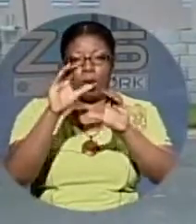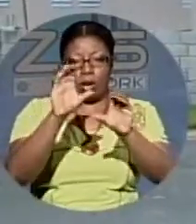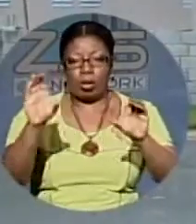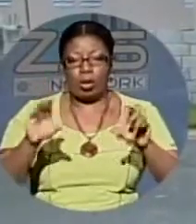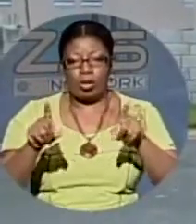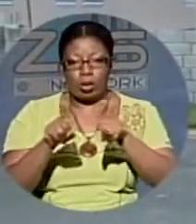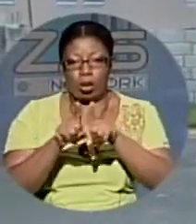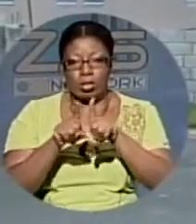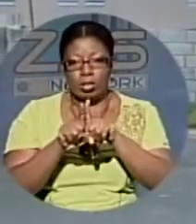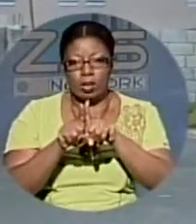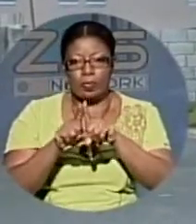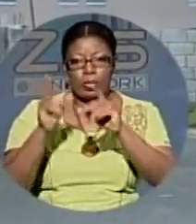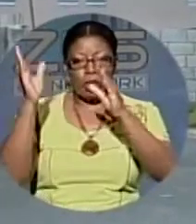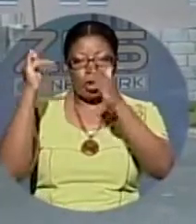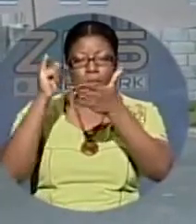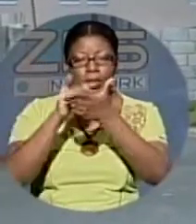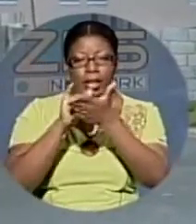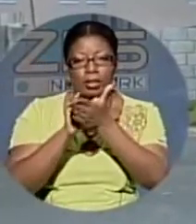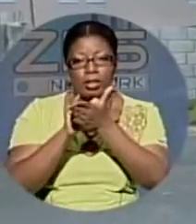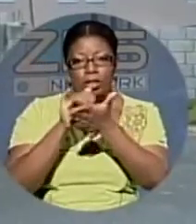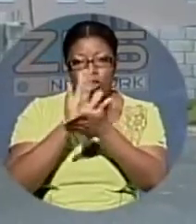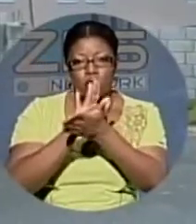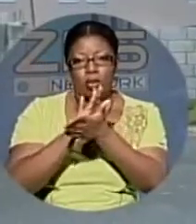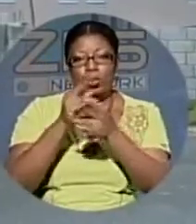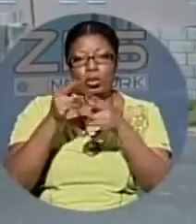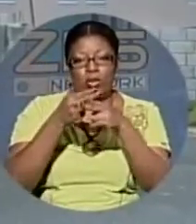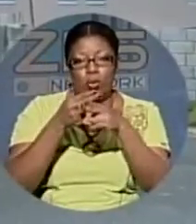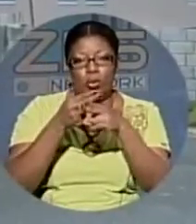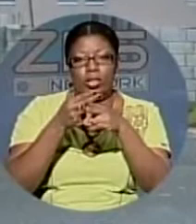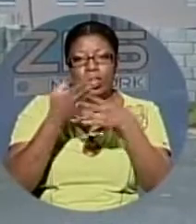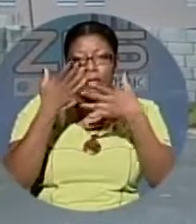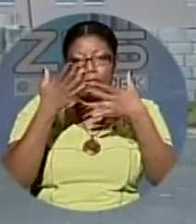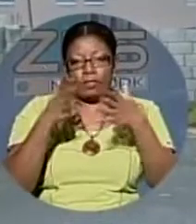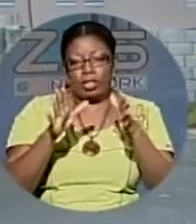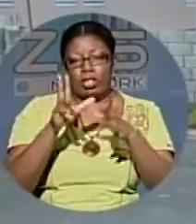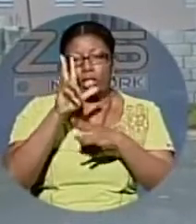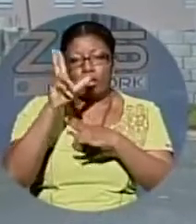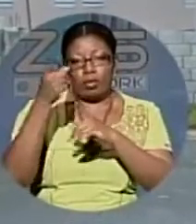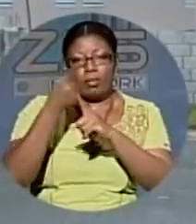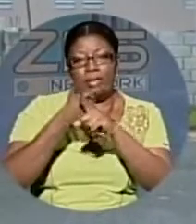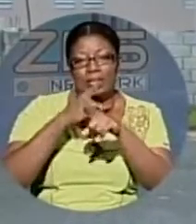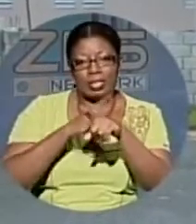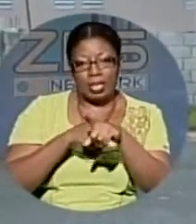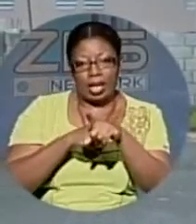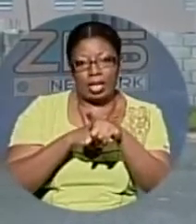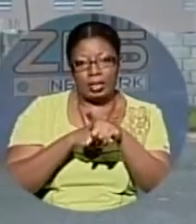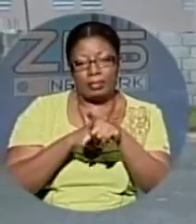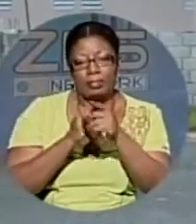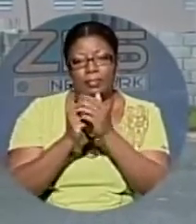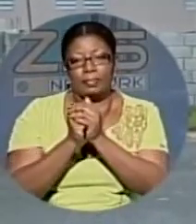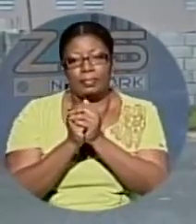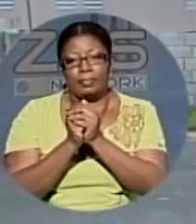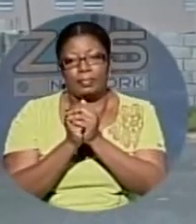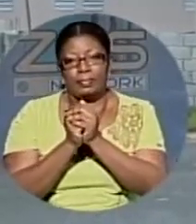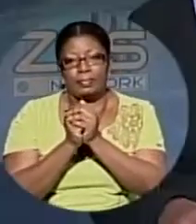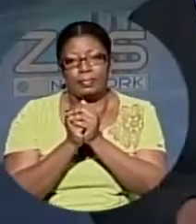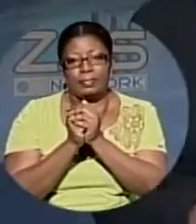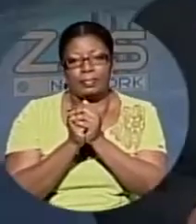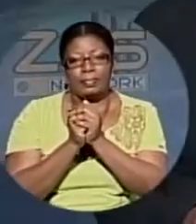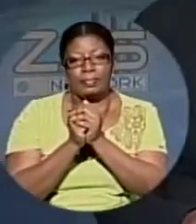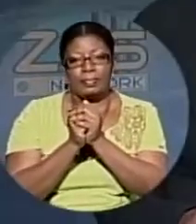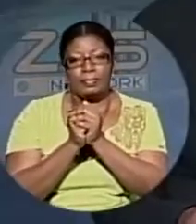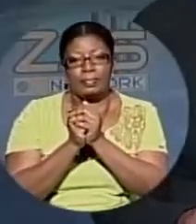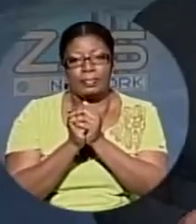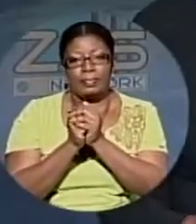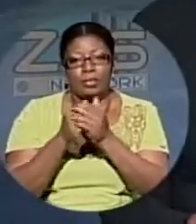anticipates the school will be fully completed in the next 3 months when an official opening is being planned. Carla Palmer, ZNS News. Now